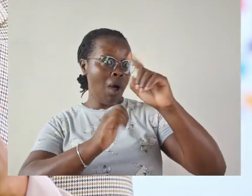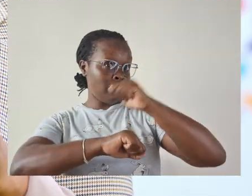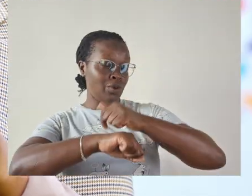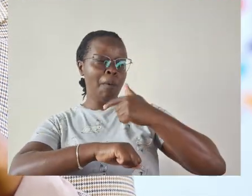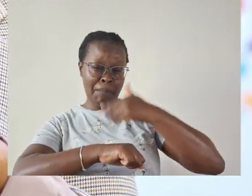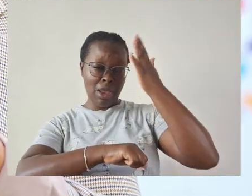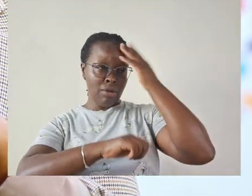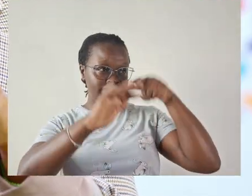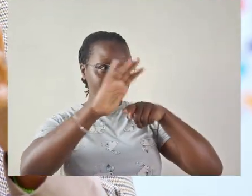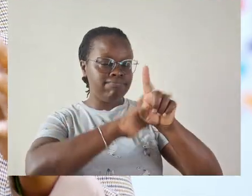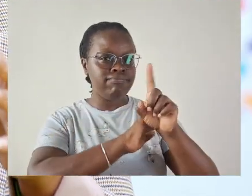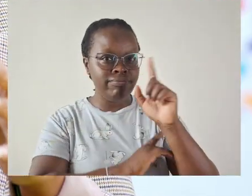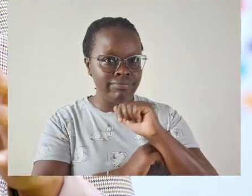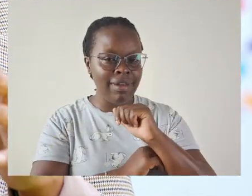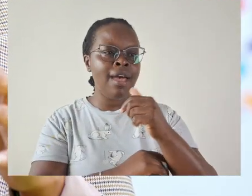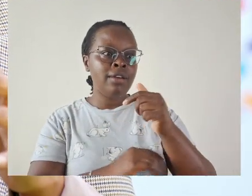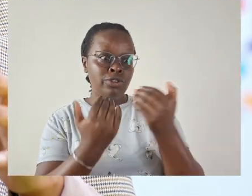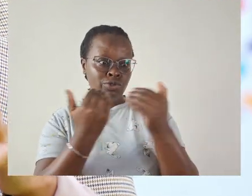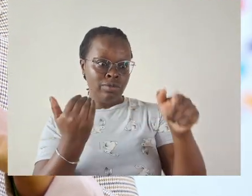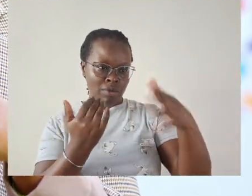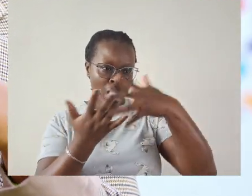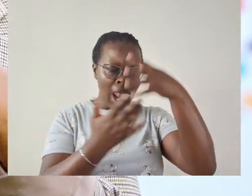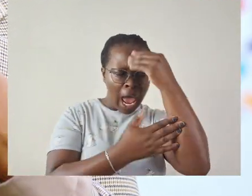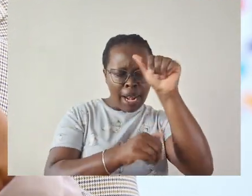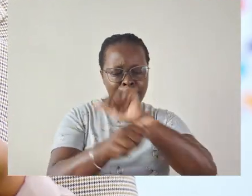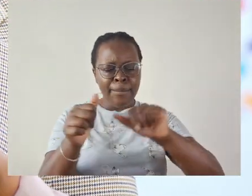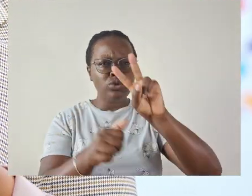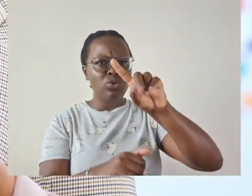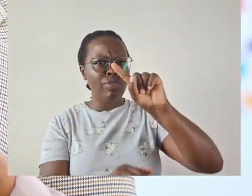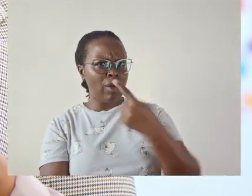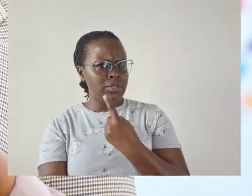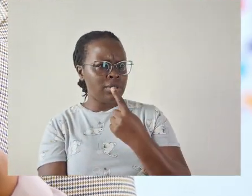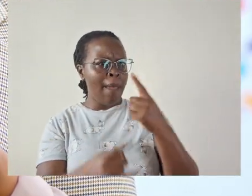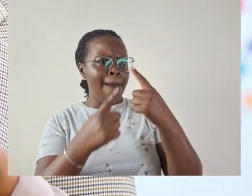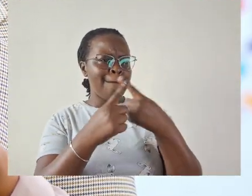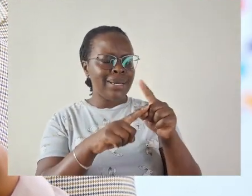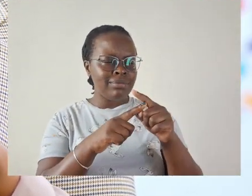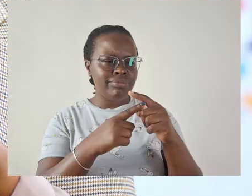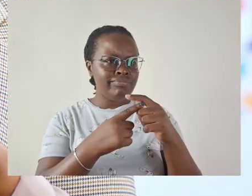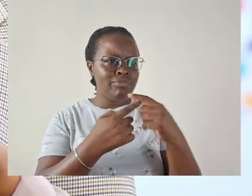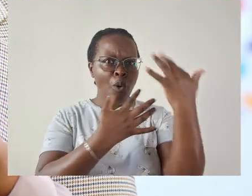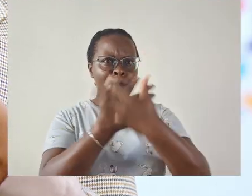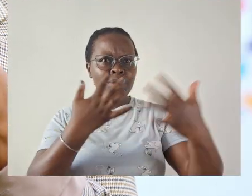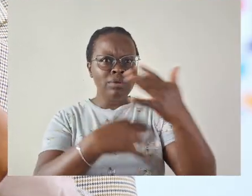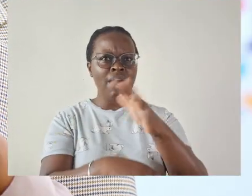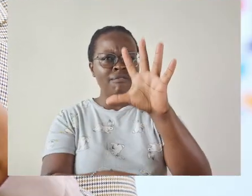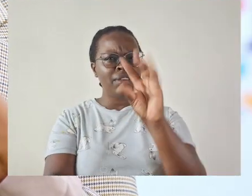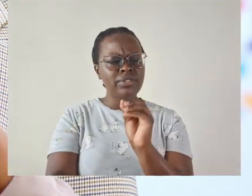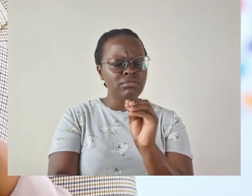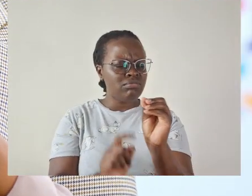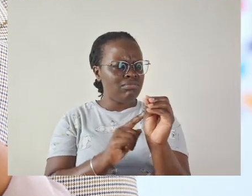okay? Even having devices is nice. What about electricity? Okay? Just